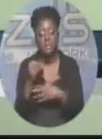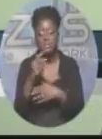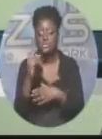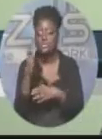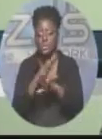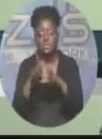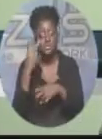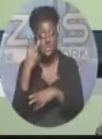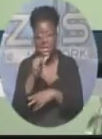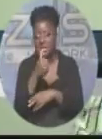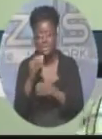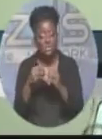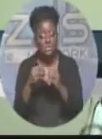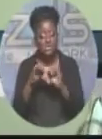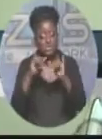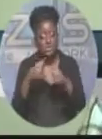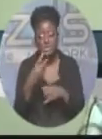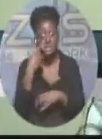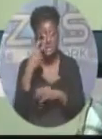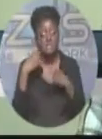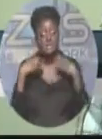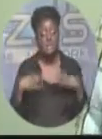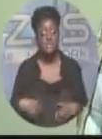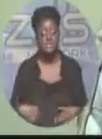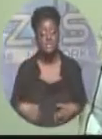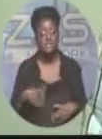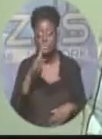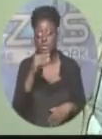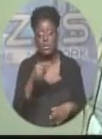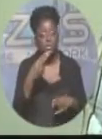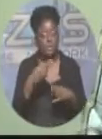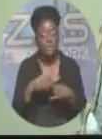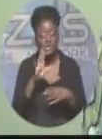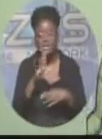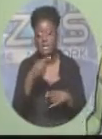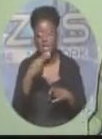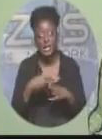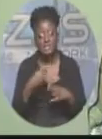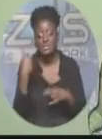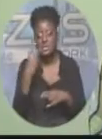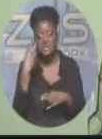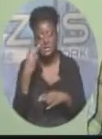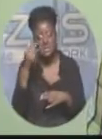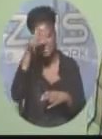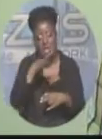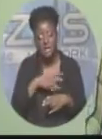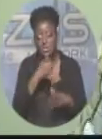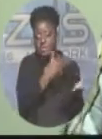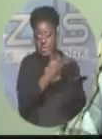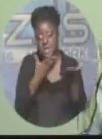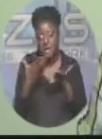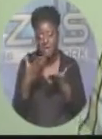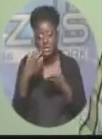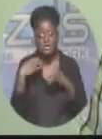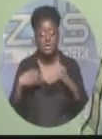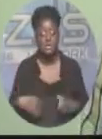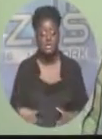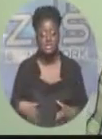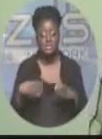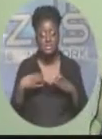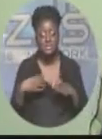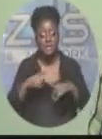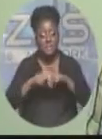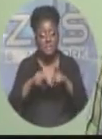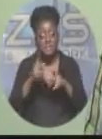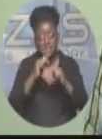costume. And nobody ever mentions their name. You just see the guy who's carrying the costume. Mm-hmm. But behind that is a team of people who nobody ever talk about.